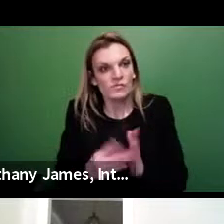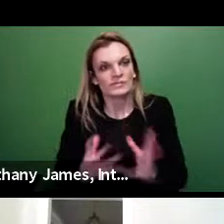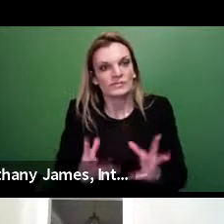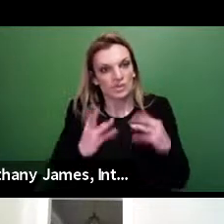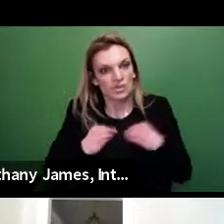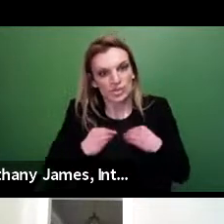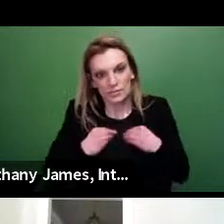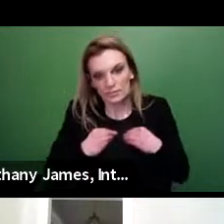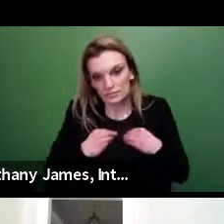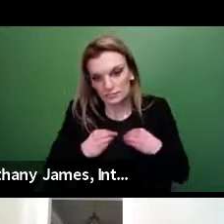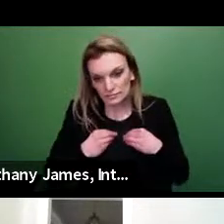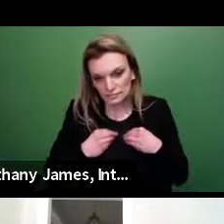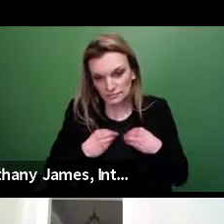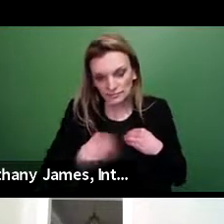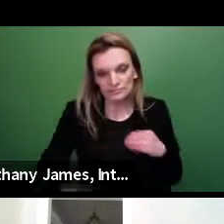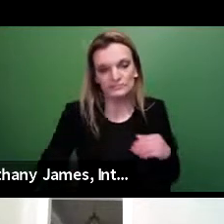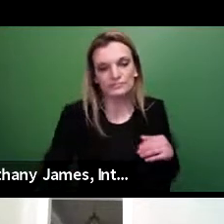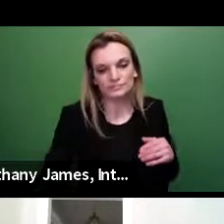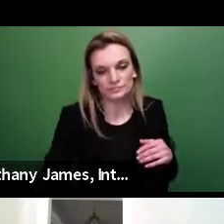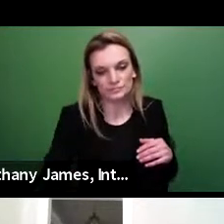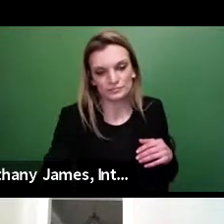consent agenda.